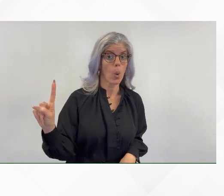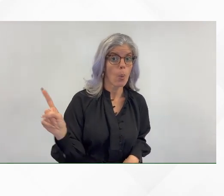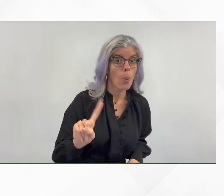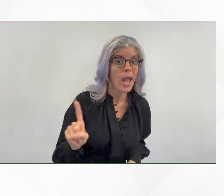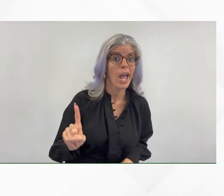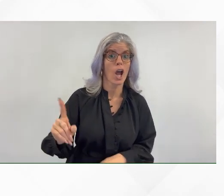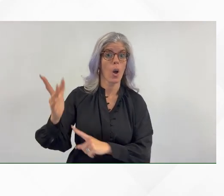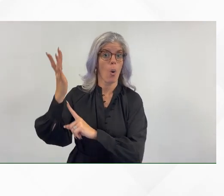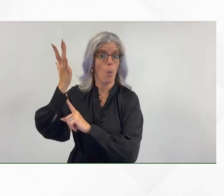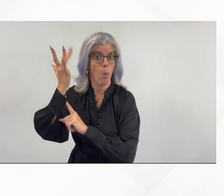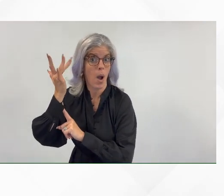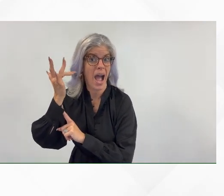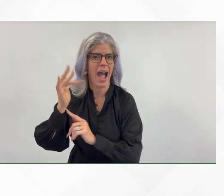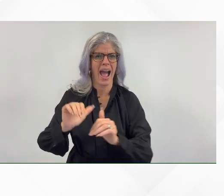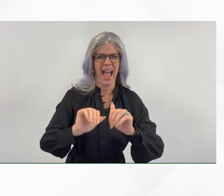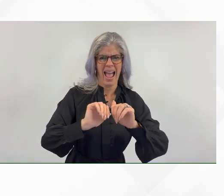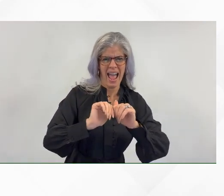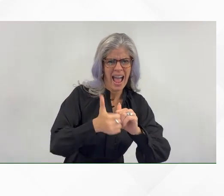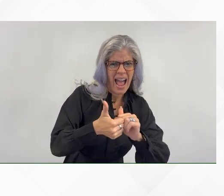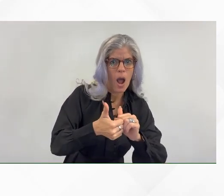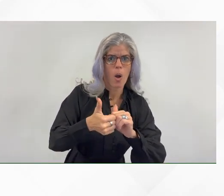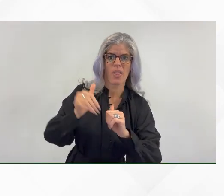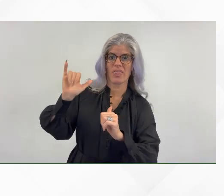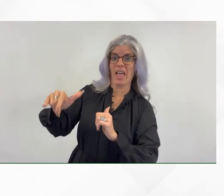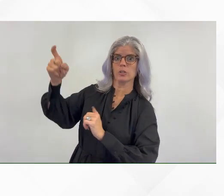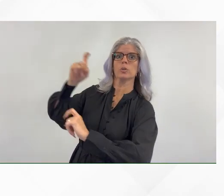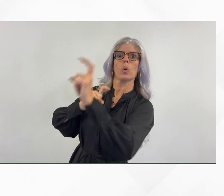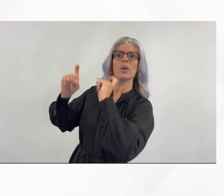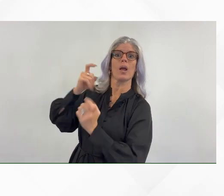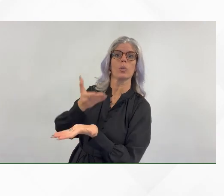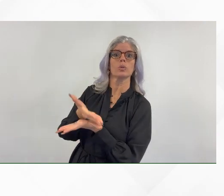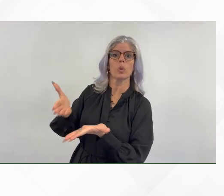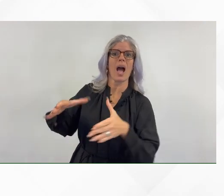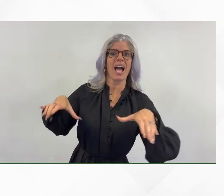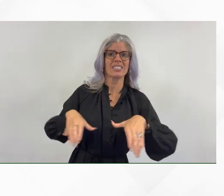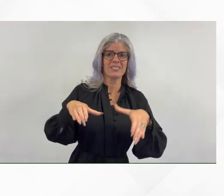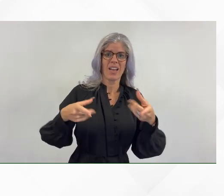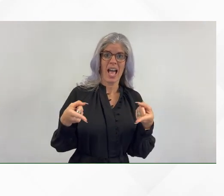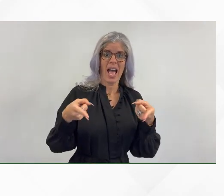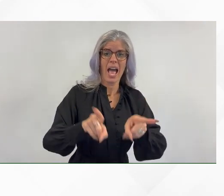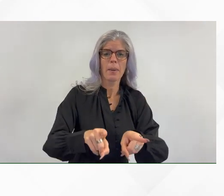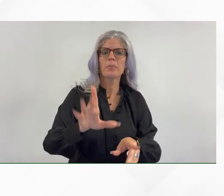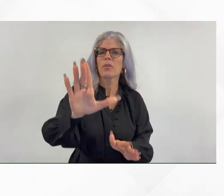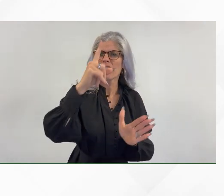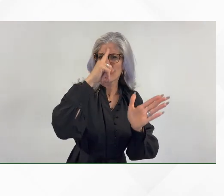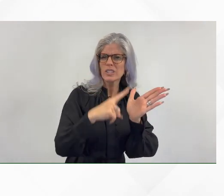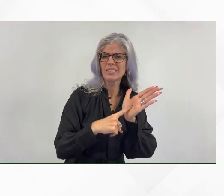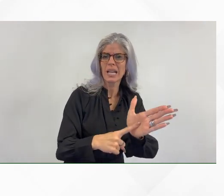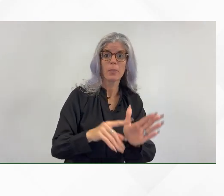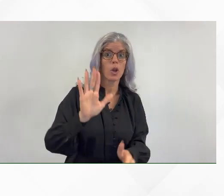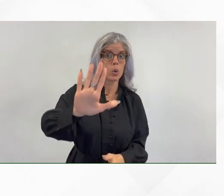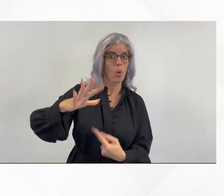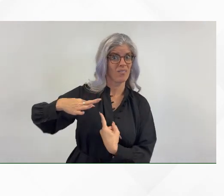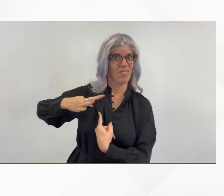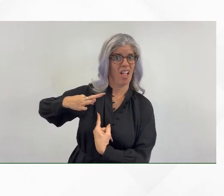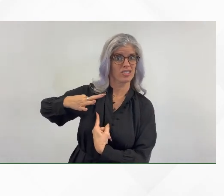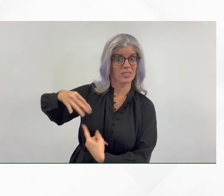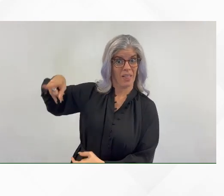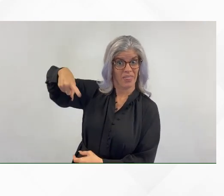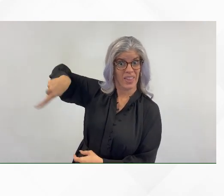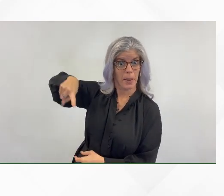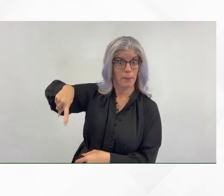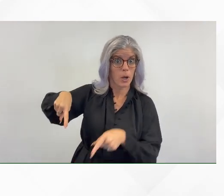which includes their location. You can provide this in daily logs, activity reports, or other methods. FEMA considers